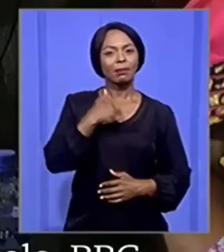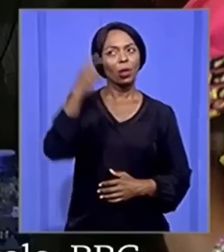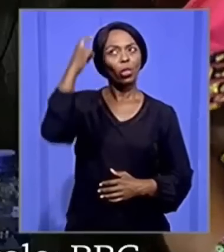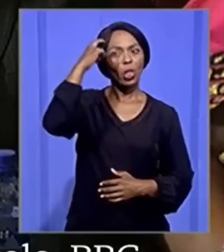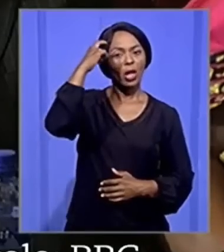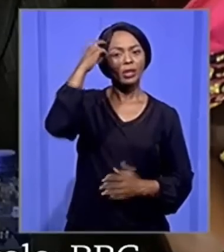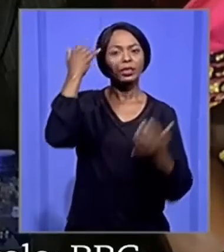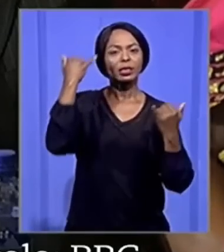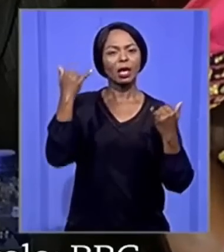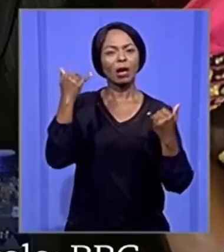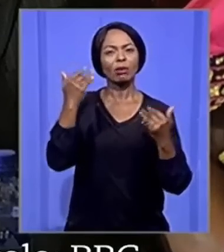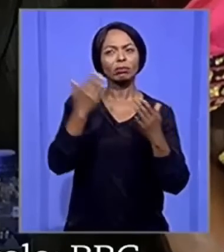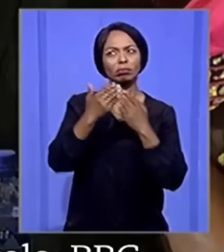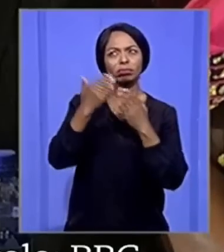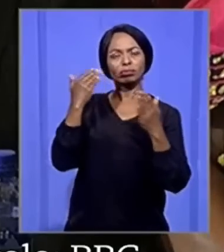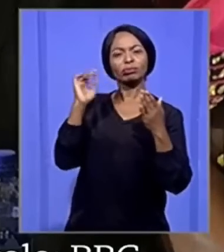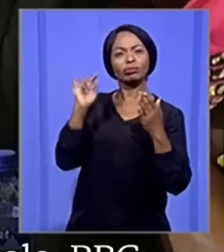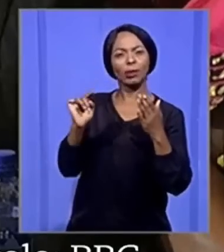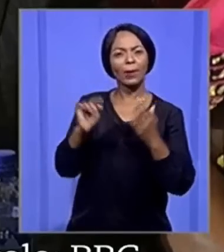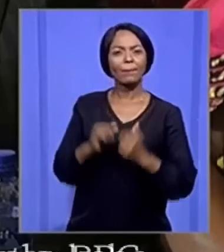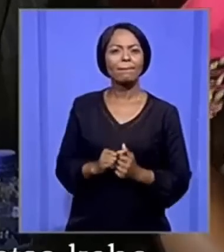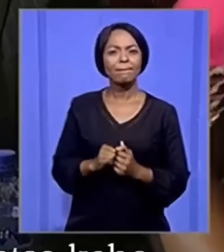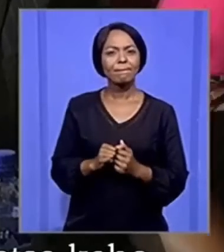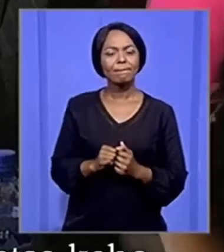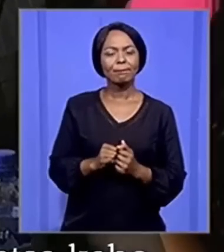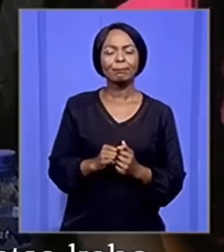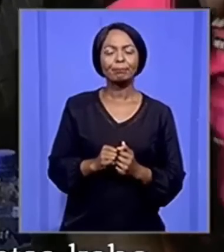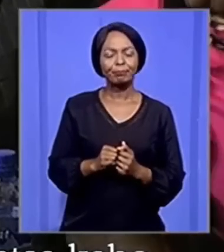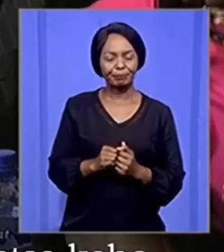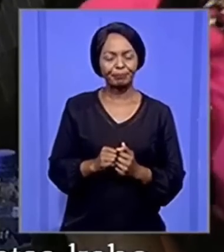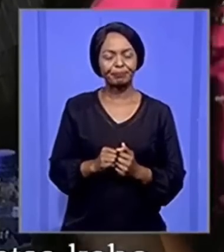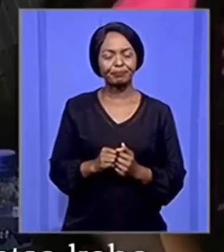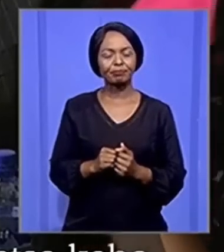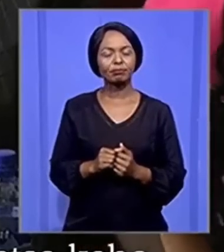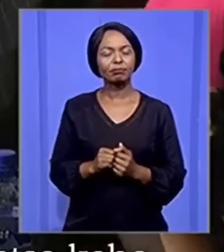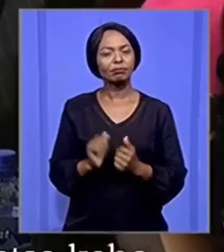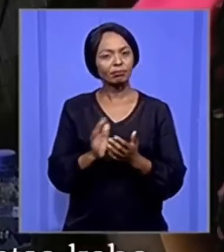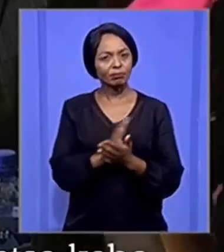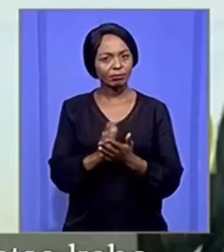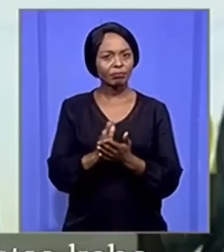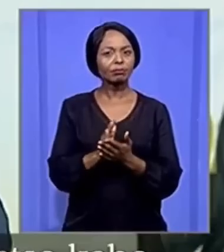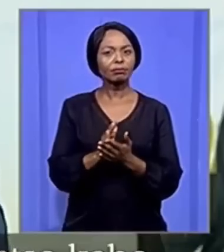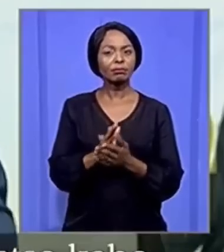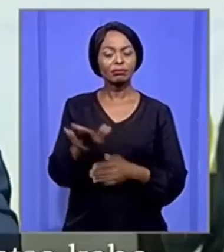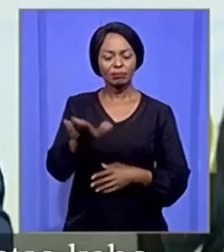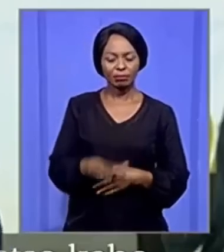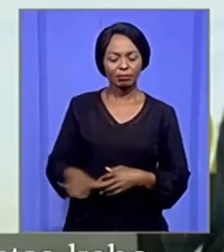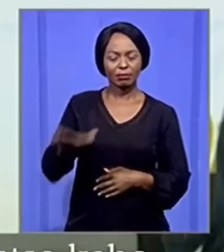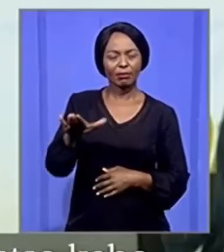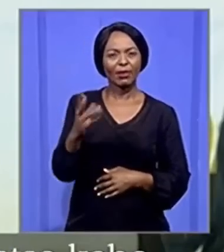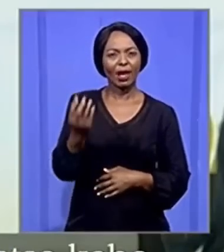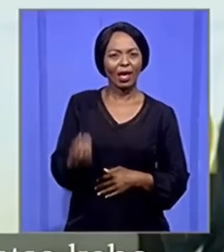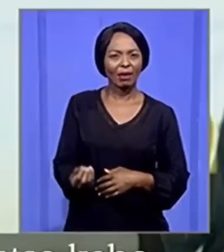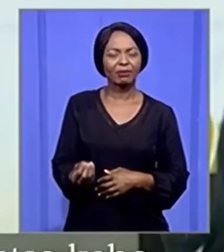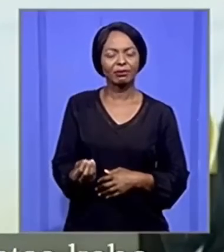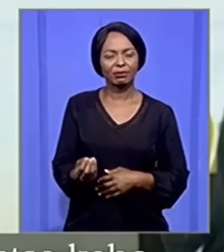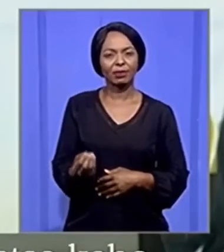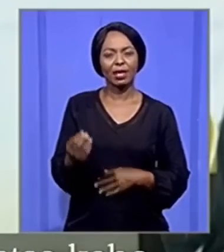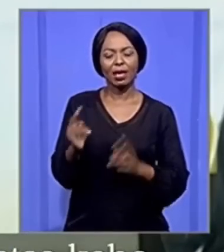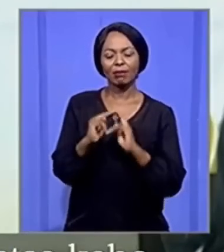national health insurance ka gore mo mafasting a mangwe all over the world go na le national